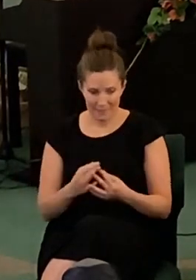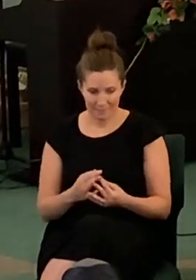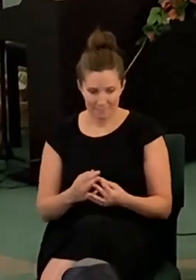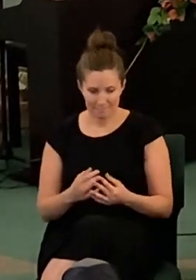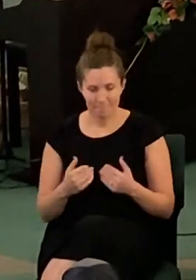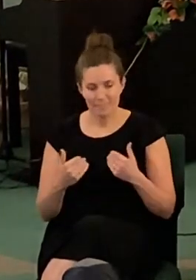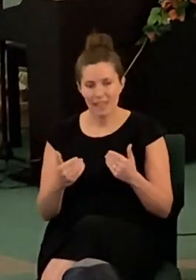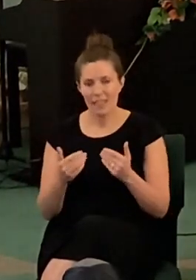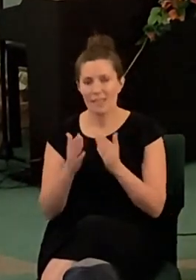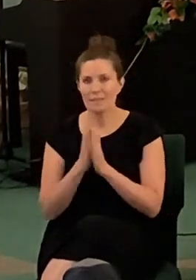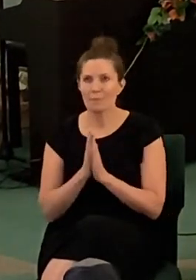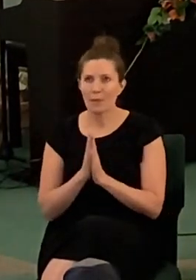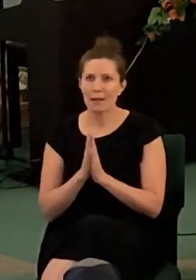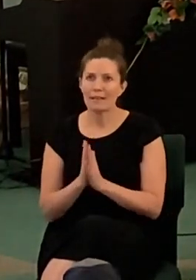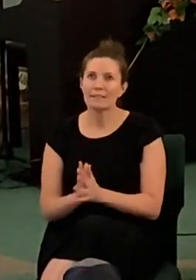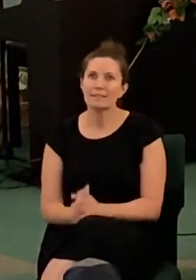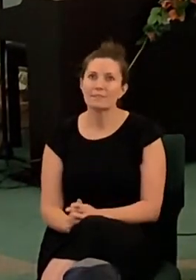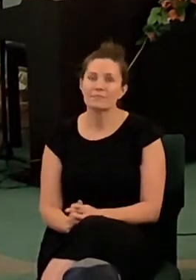Let's pray.